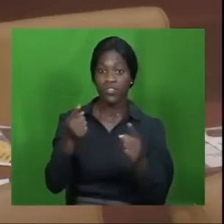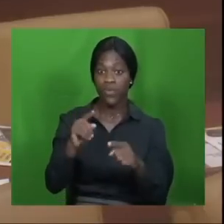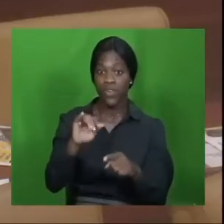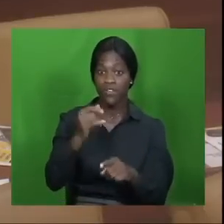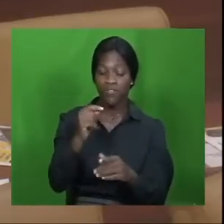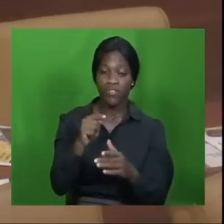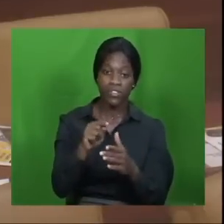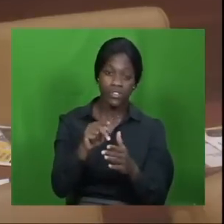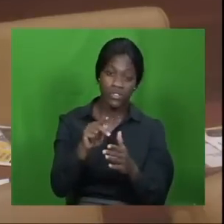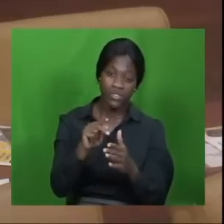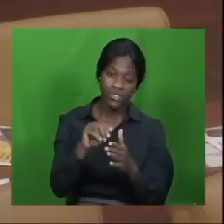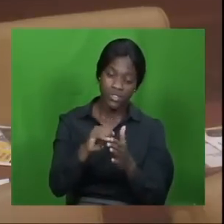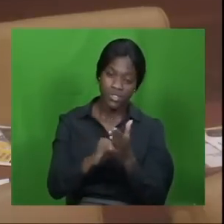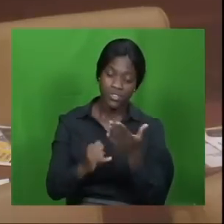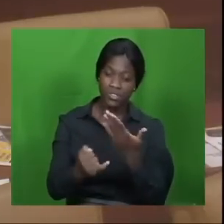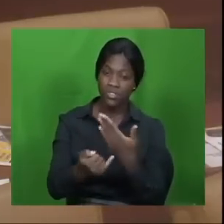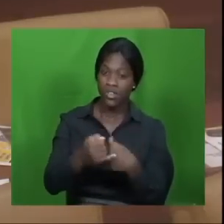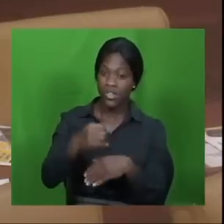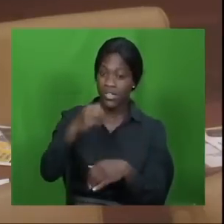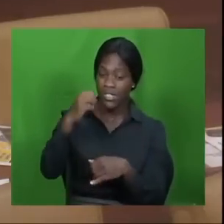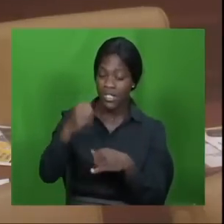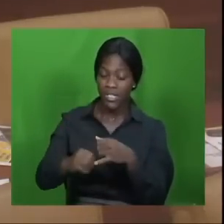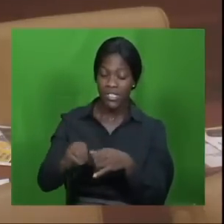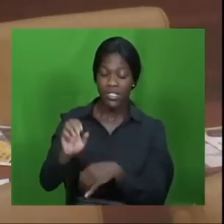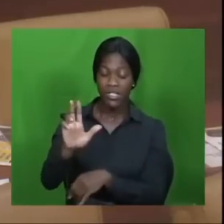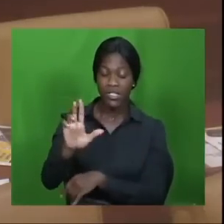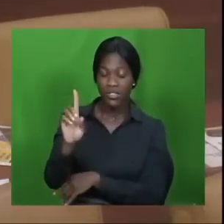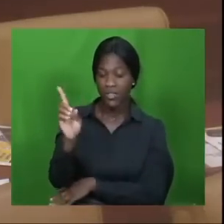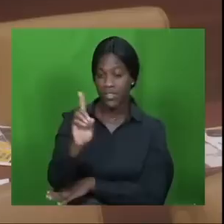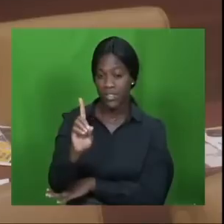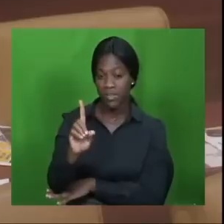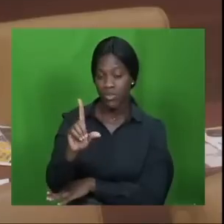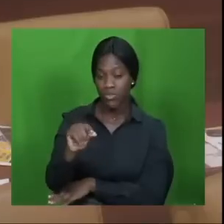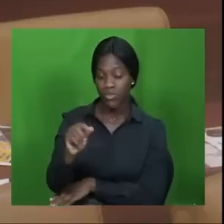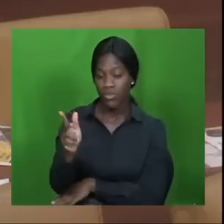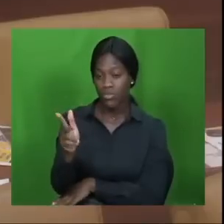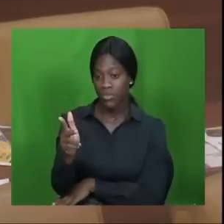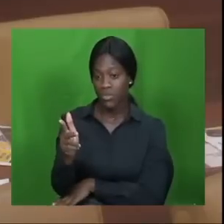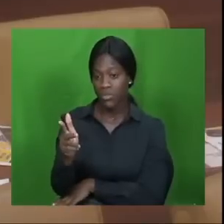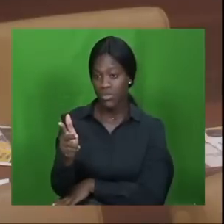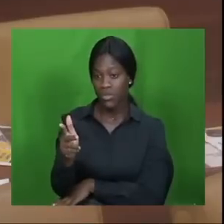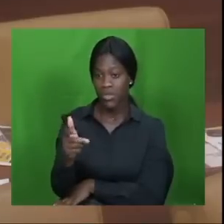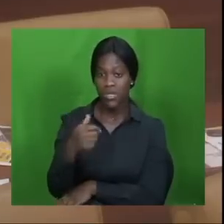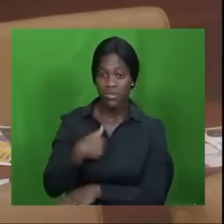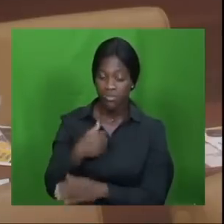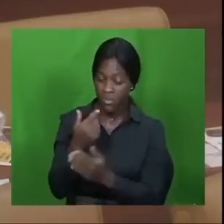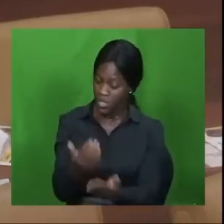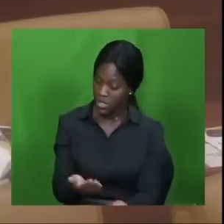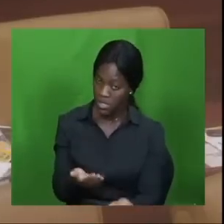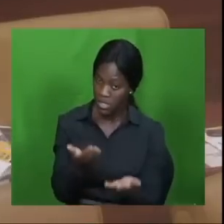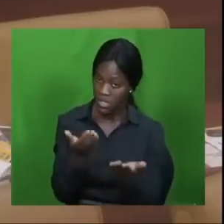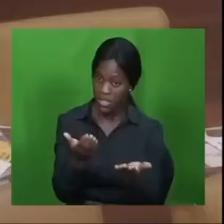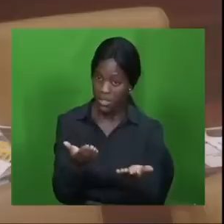ending 31st December 2023. Mr. Speaker, I so